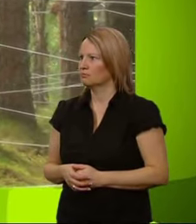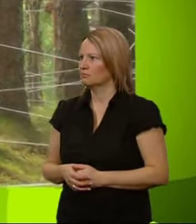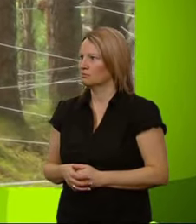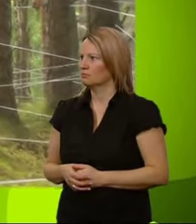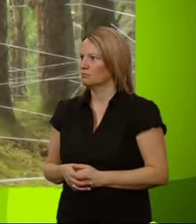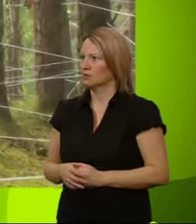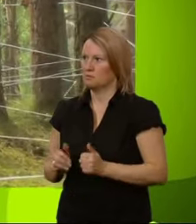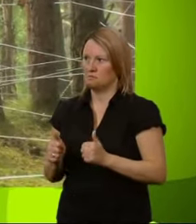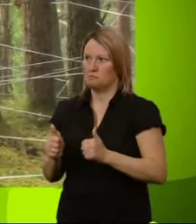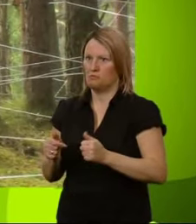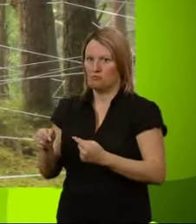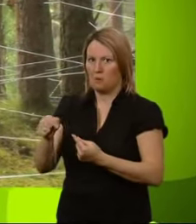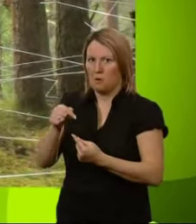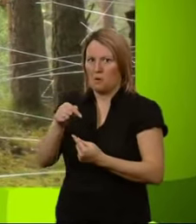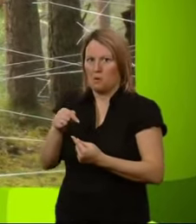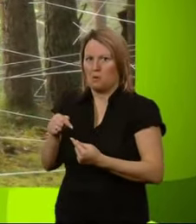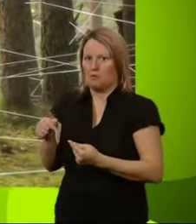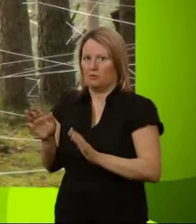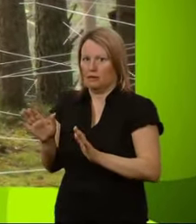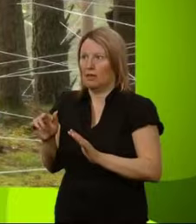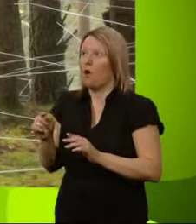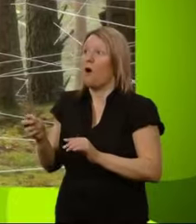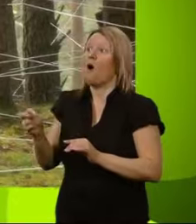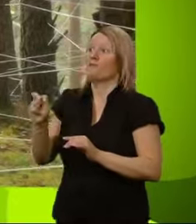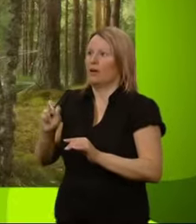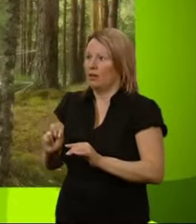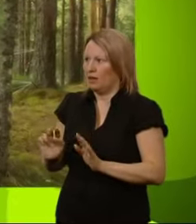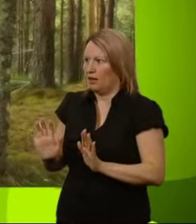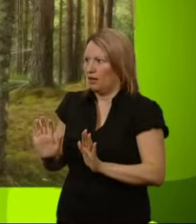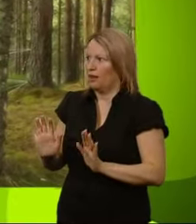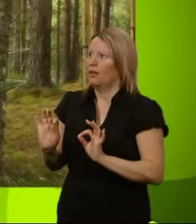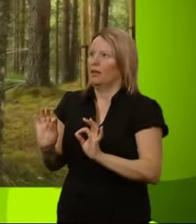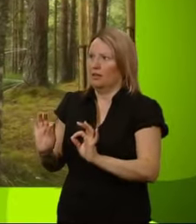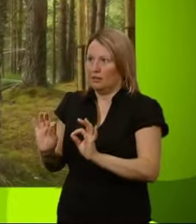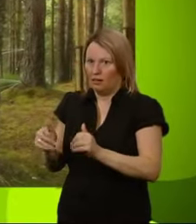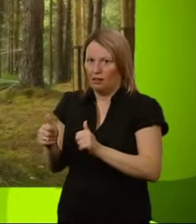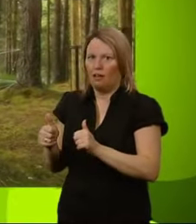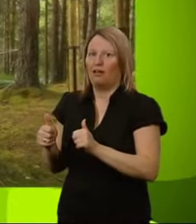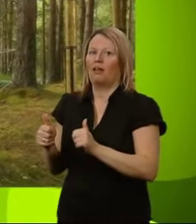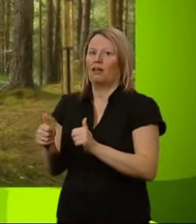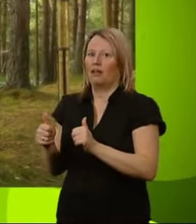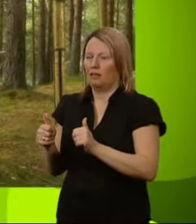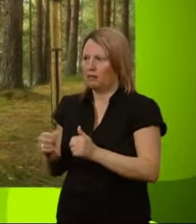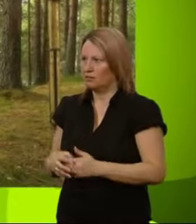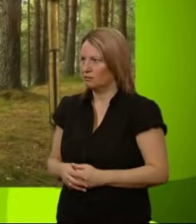Yep, yeah. Yeah, come round. Yeah, just go over that one. That's it, well done.